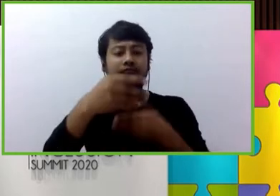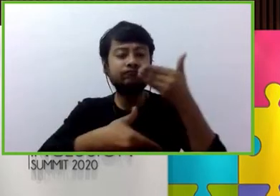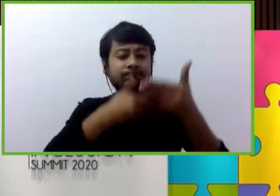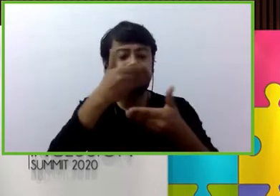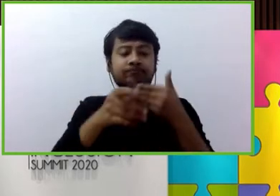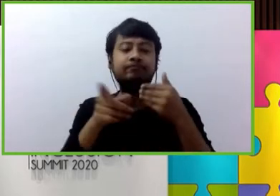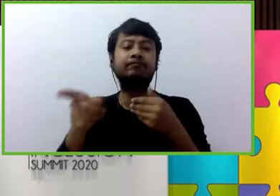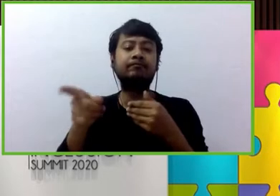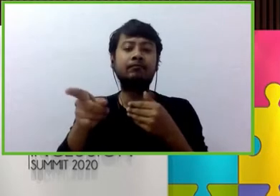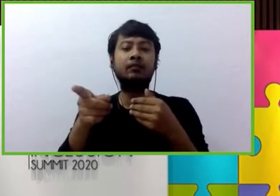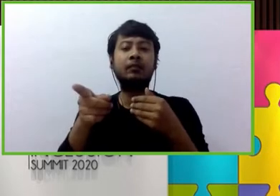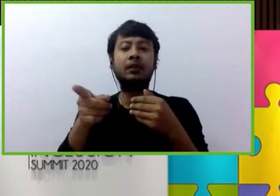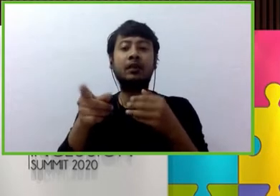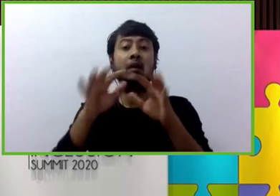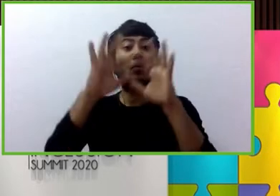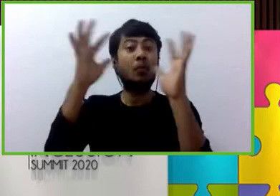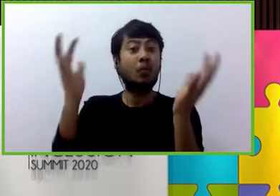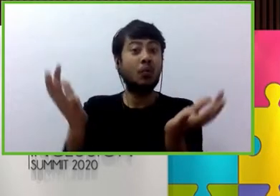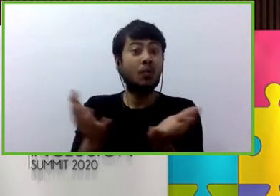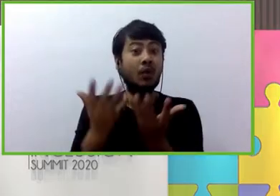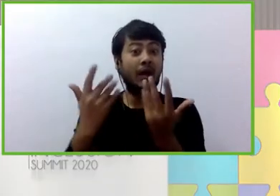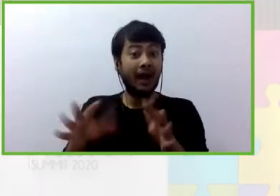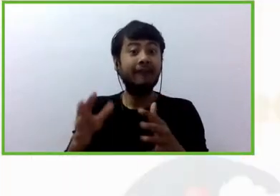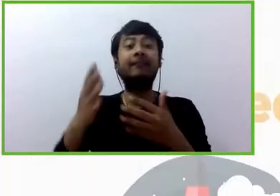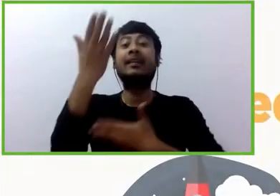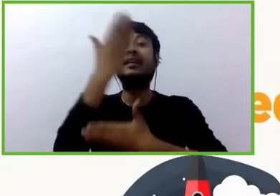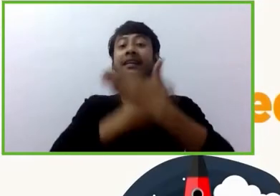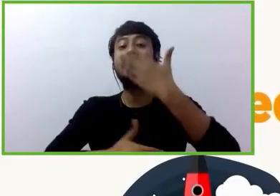Matters Conference and Awards Gala.